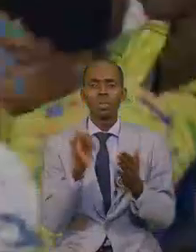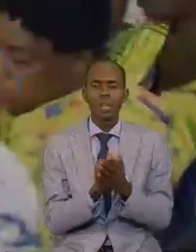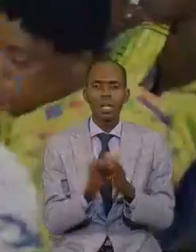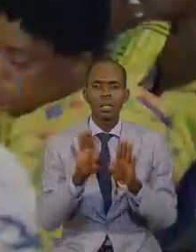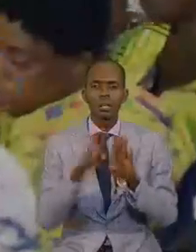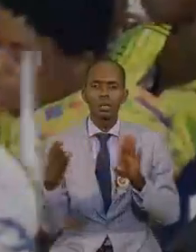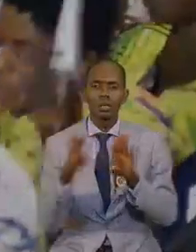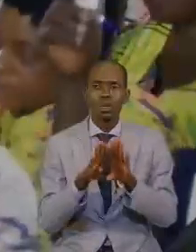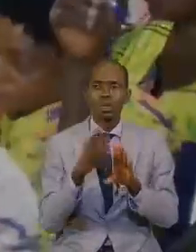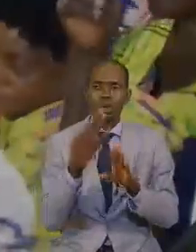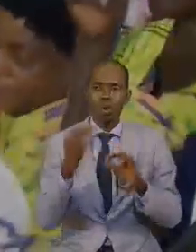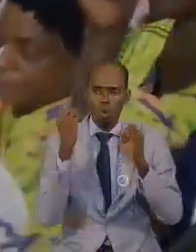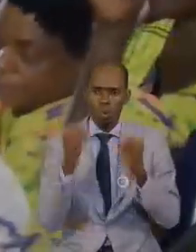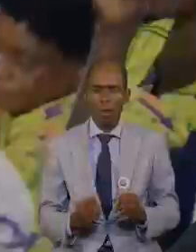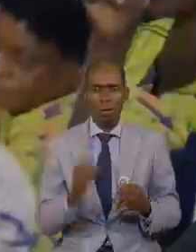tonight.